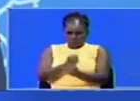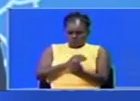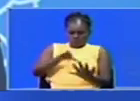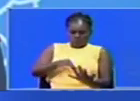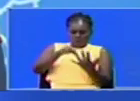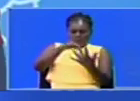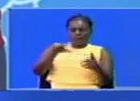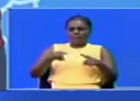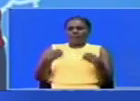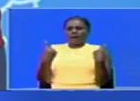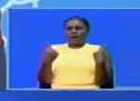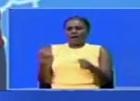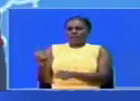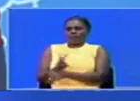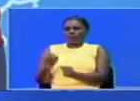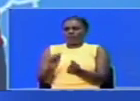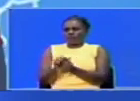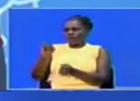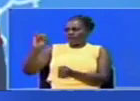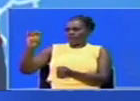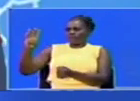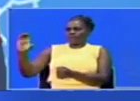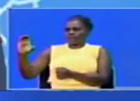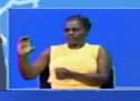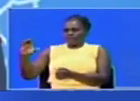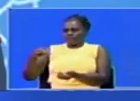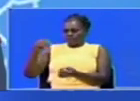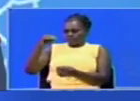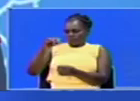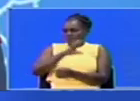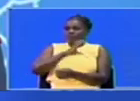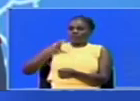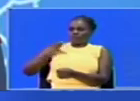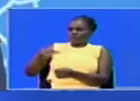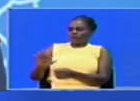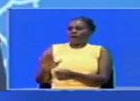disputes supervised by the IEBC, as the jurisdiction is vested in the Commission